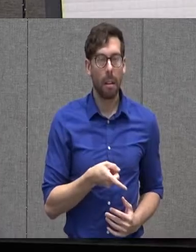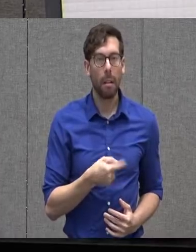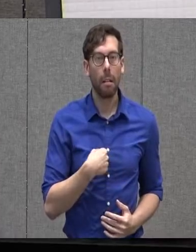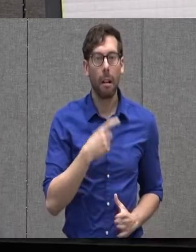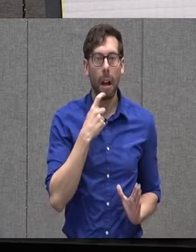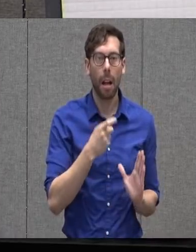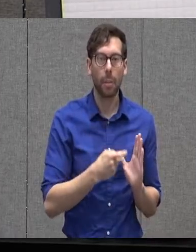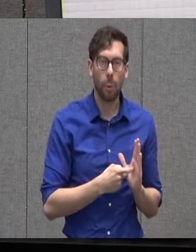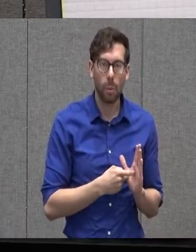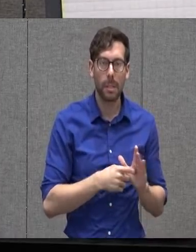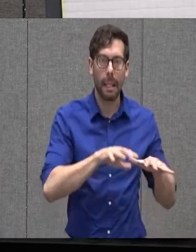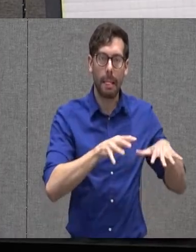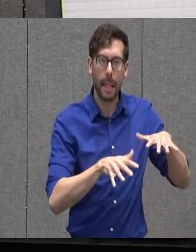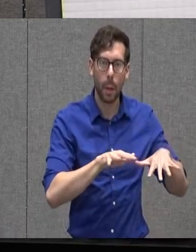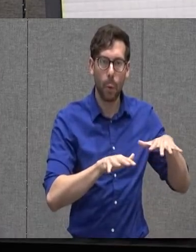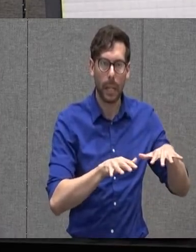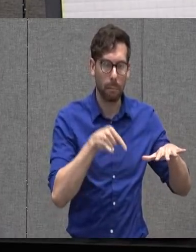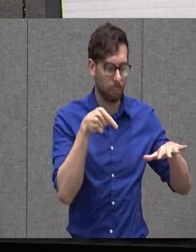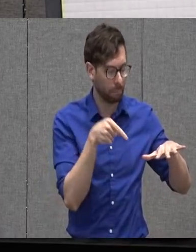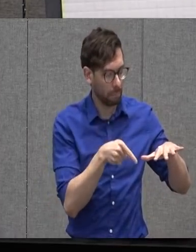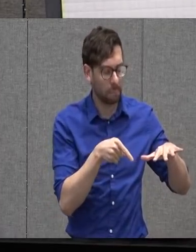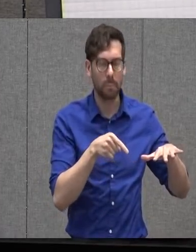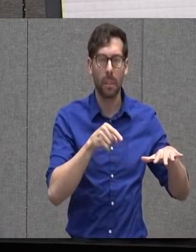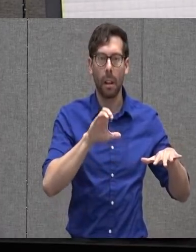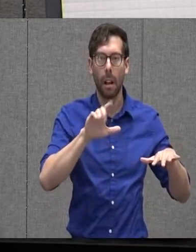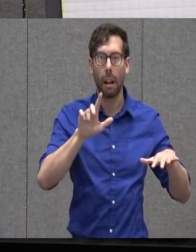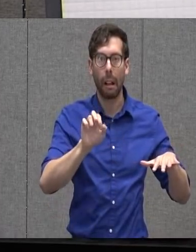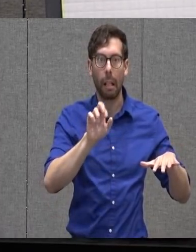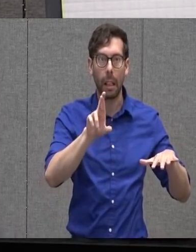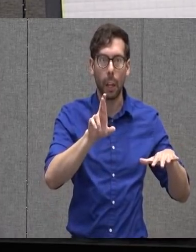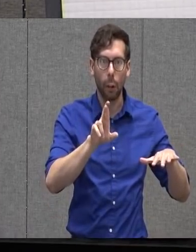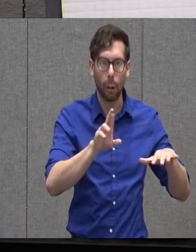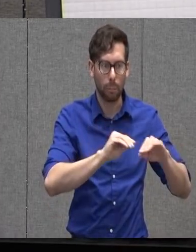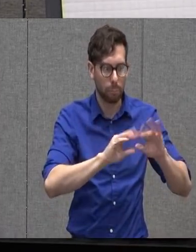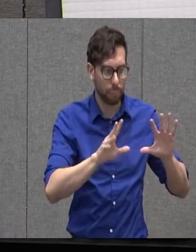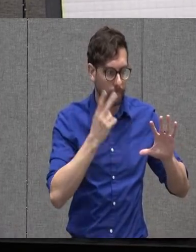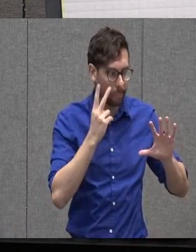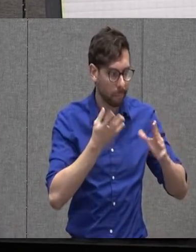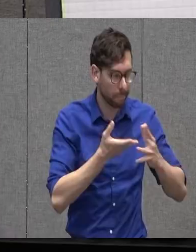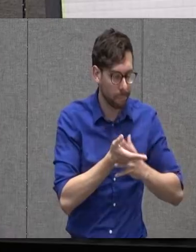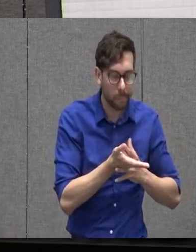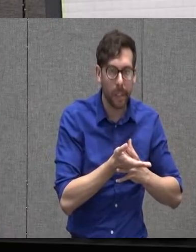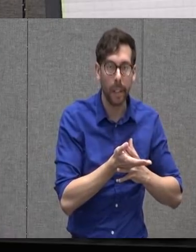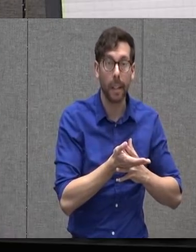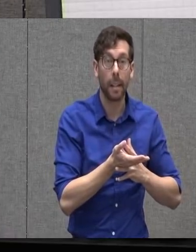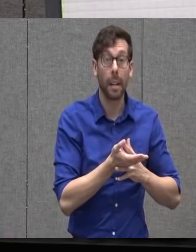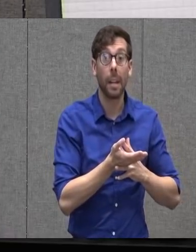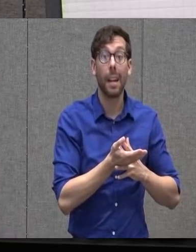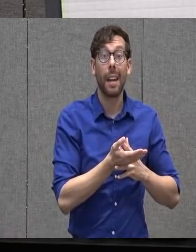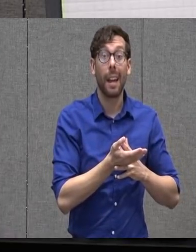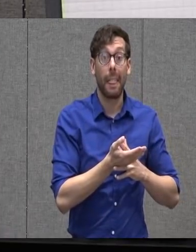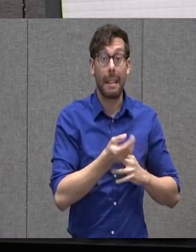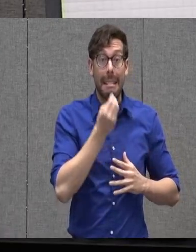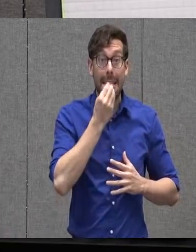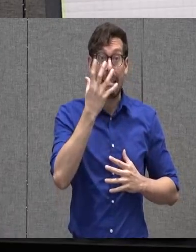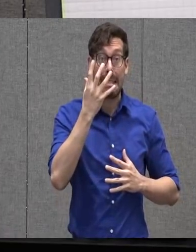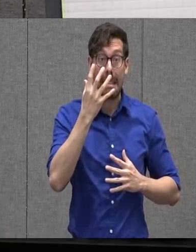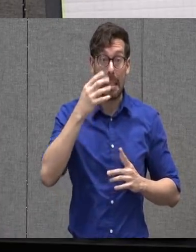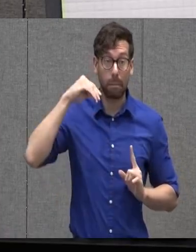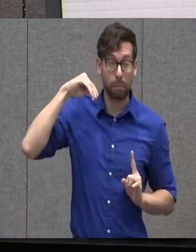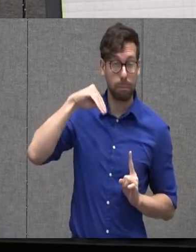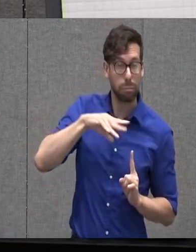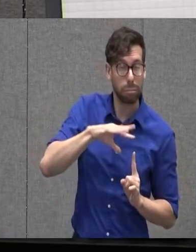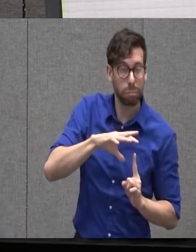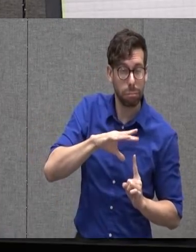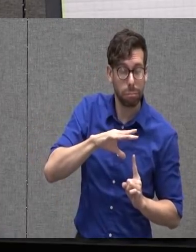heat. Then during, maybe I start to hear some bubbling. I